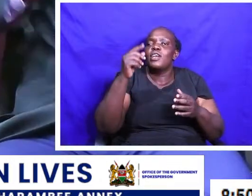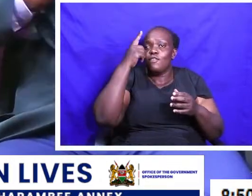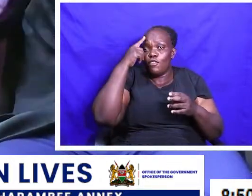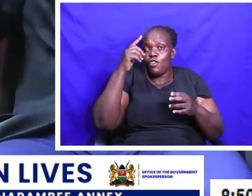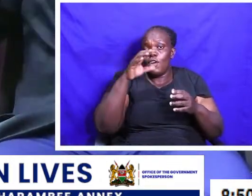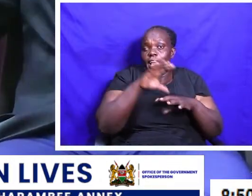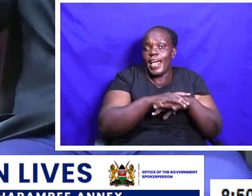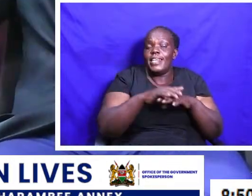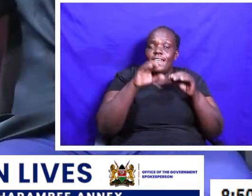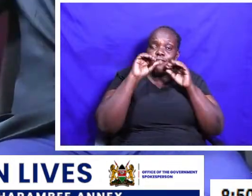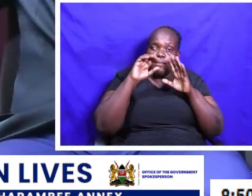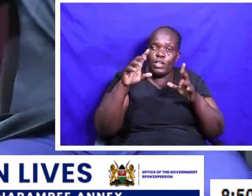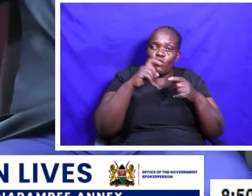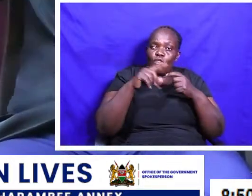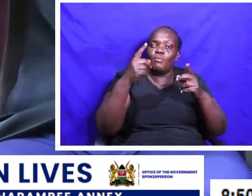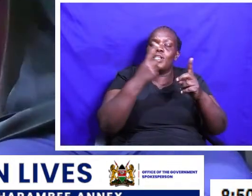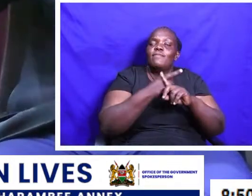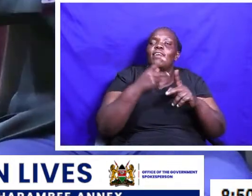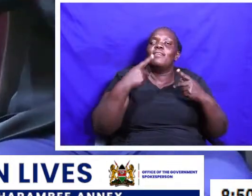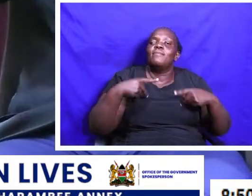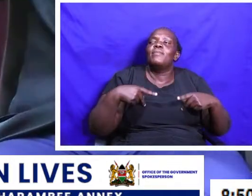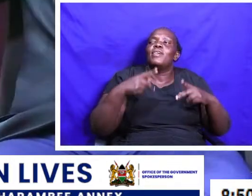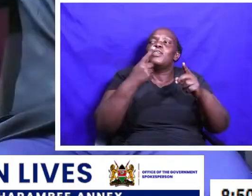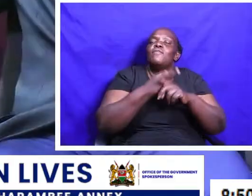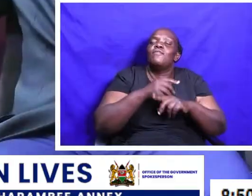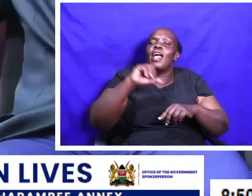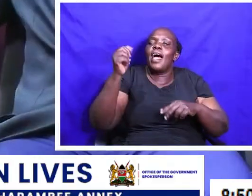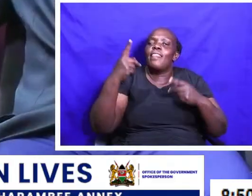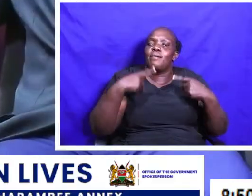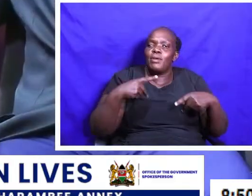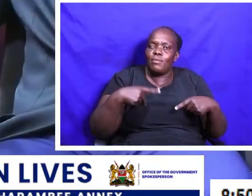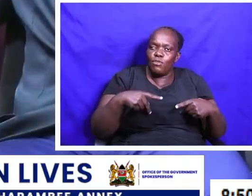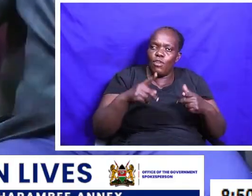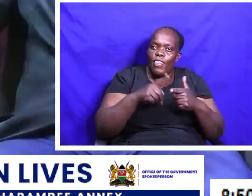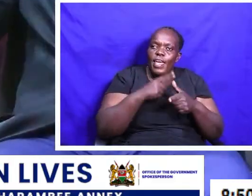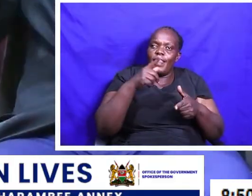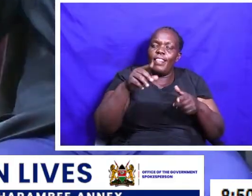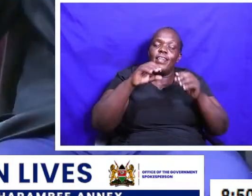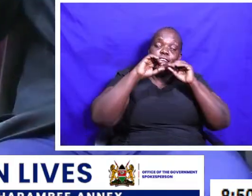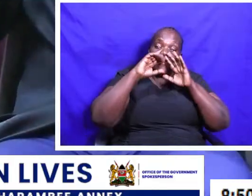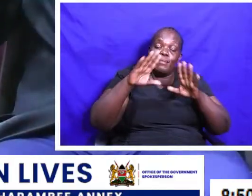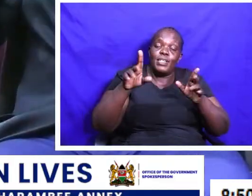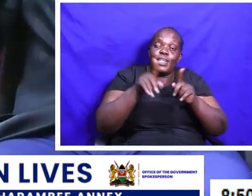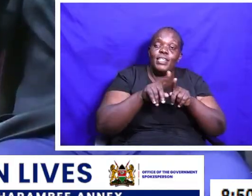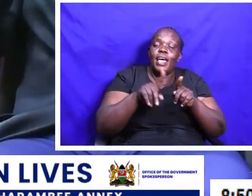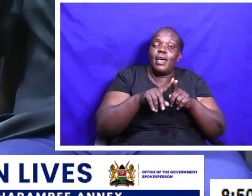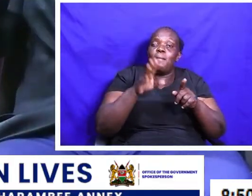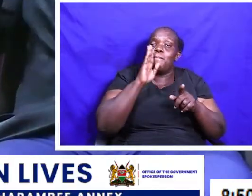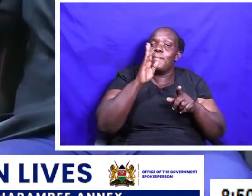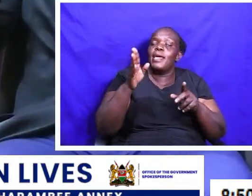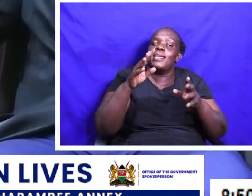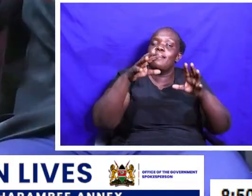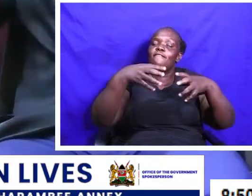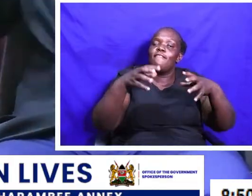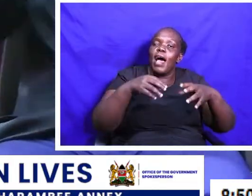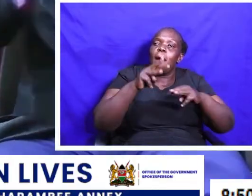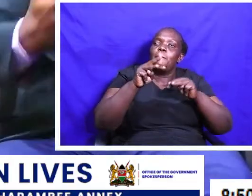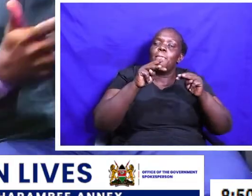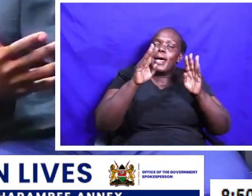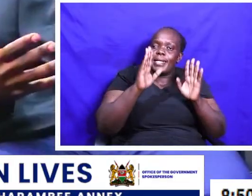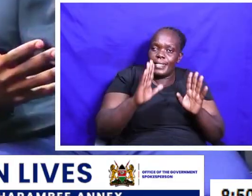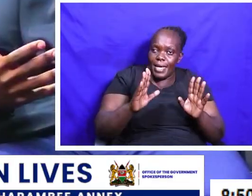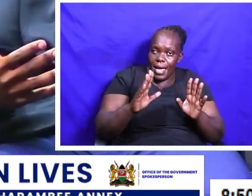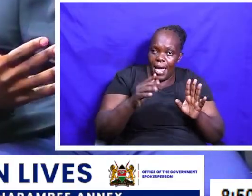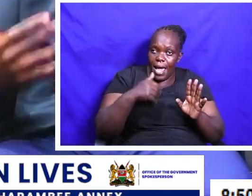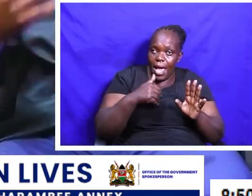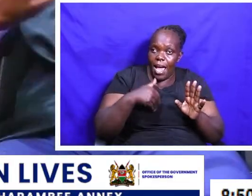I went through for getting information from different people and different other people. That this information will actually, it will be like your farm